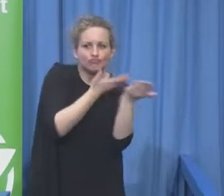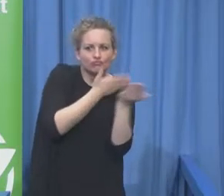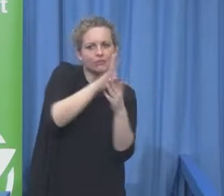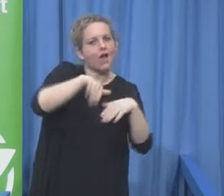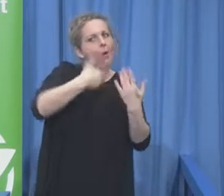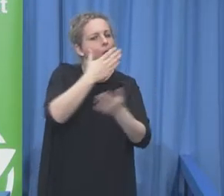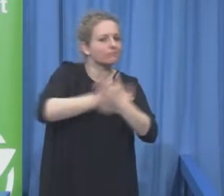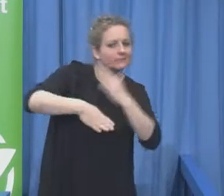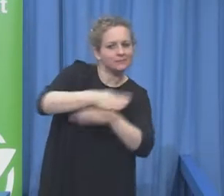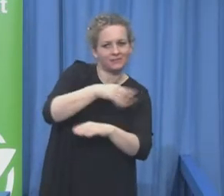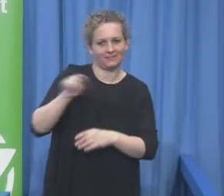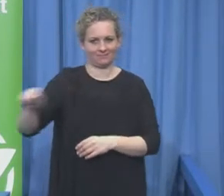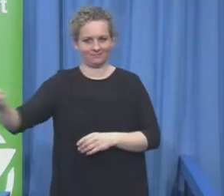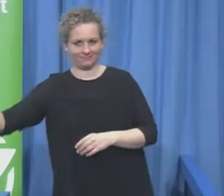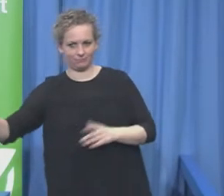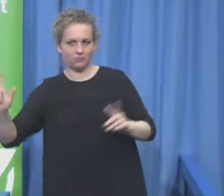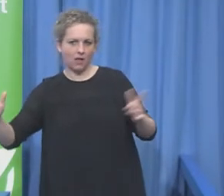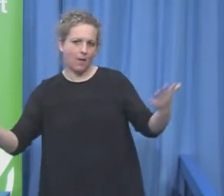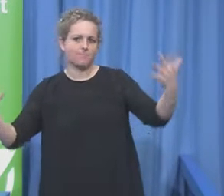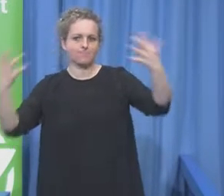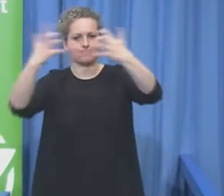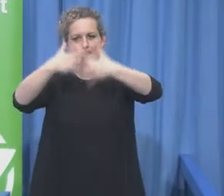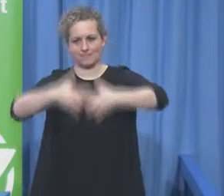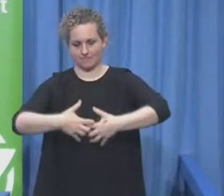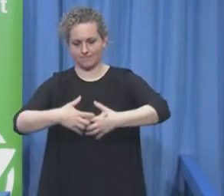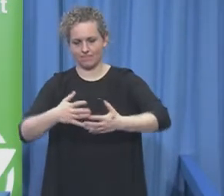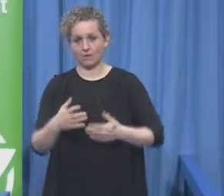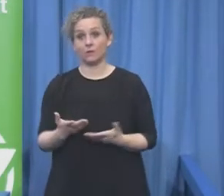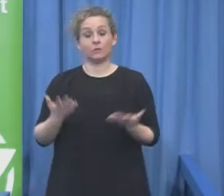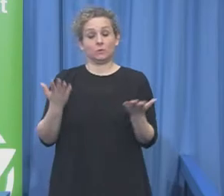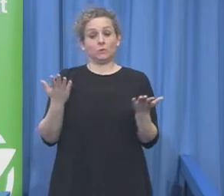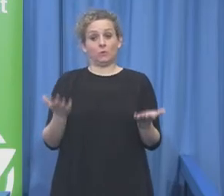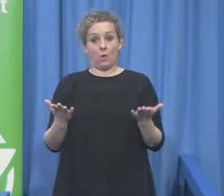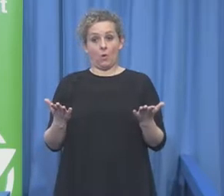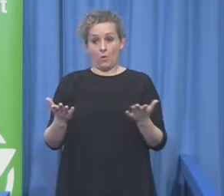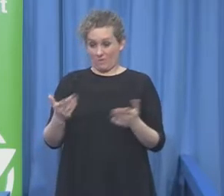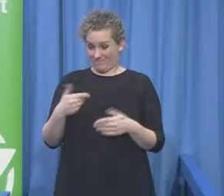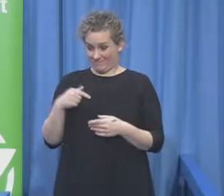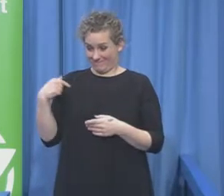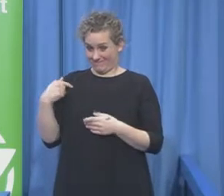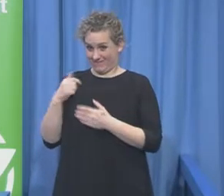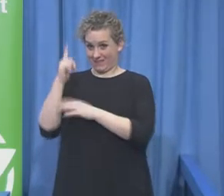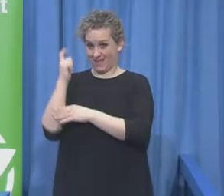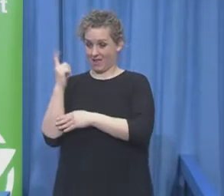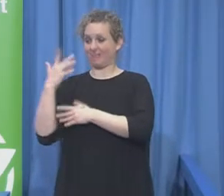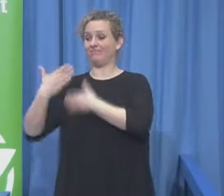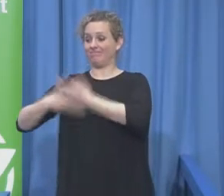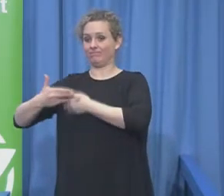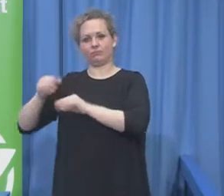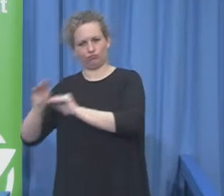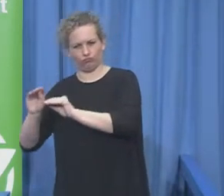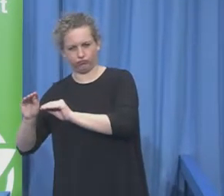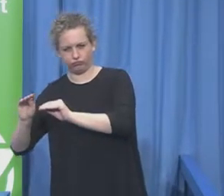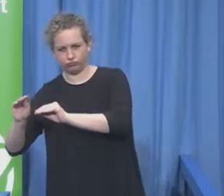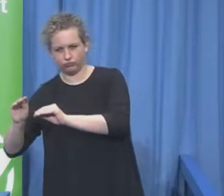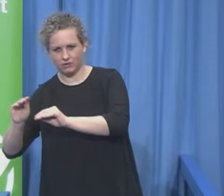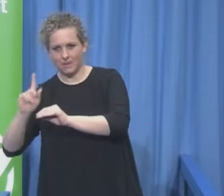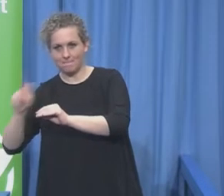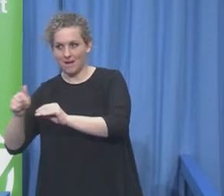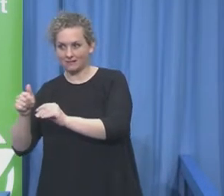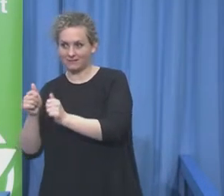a job through a company intervention. We are 5 years young and happy to share that we have trained 10,000